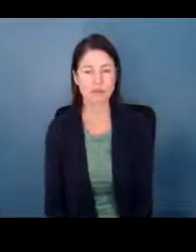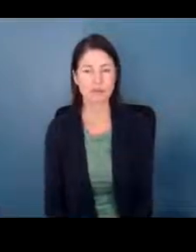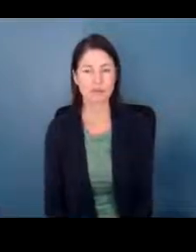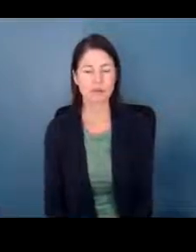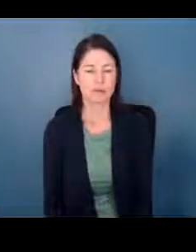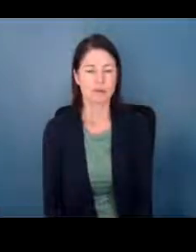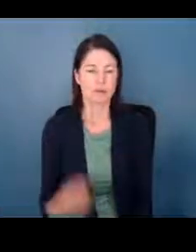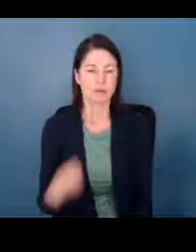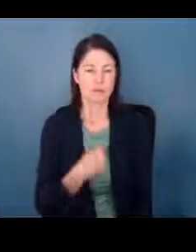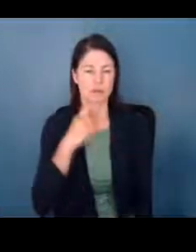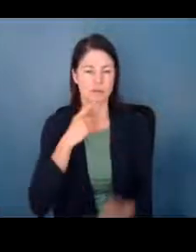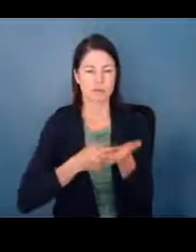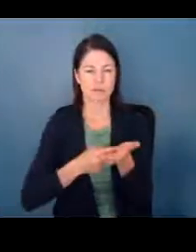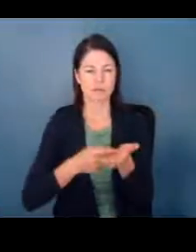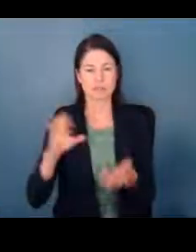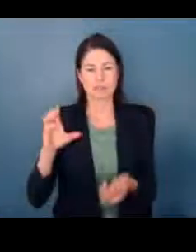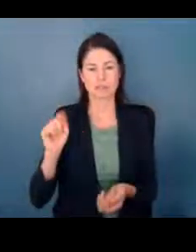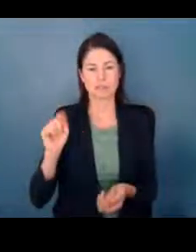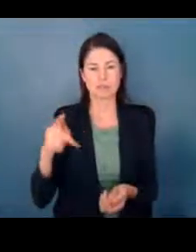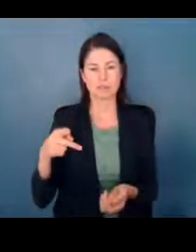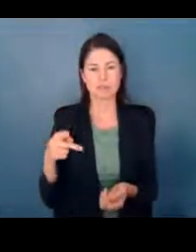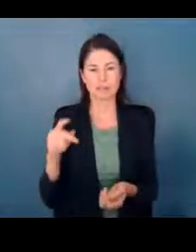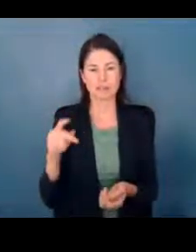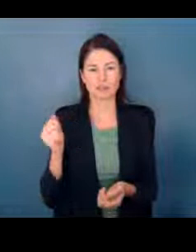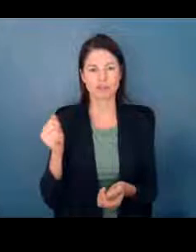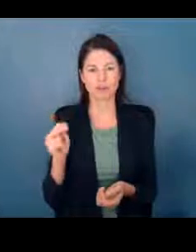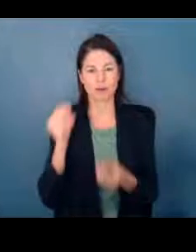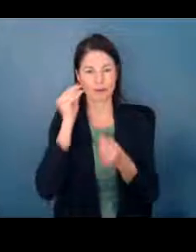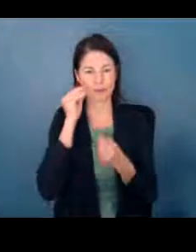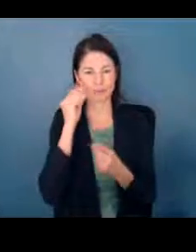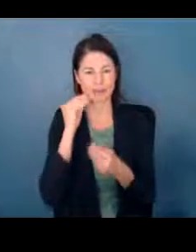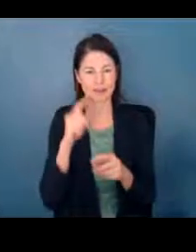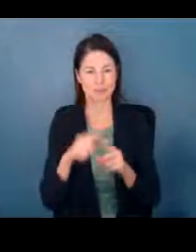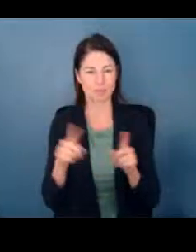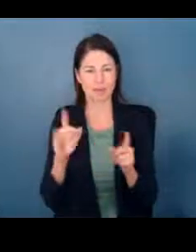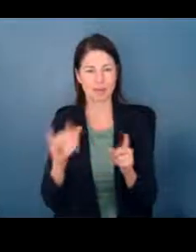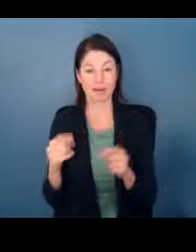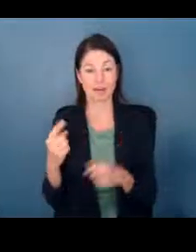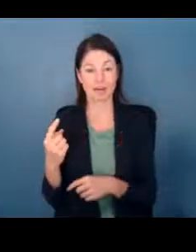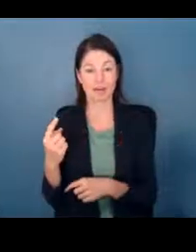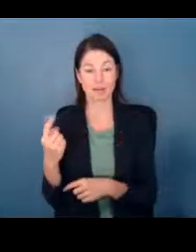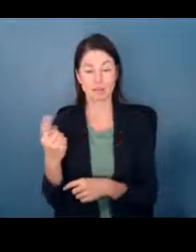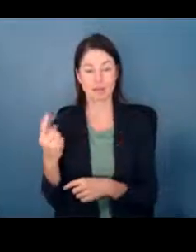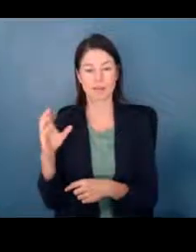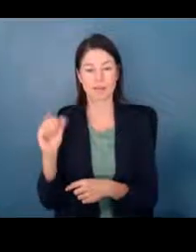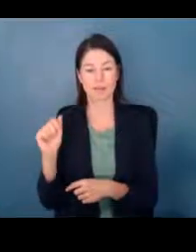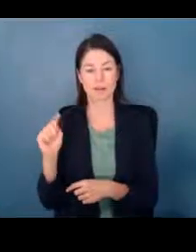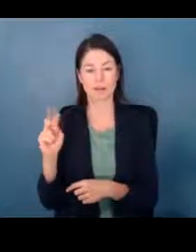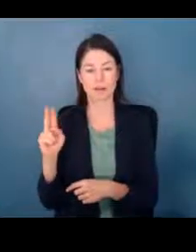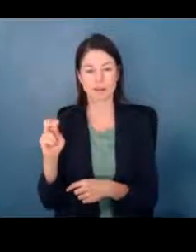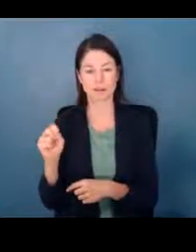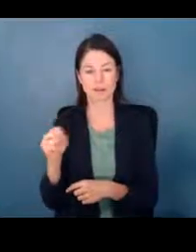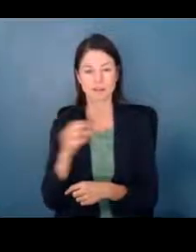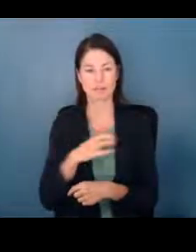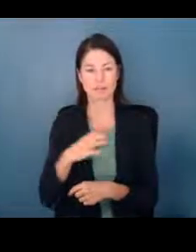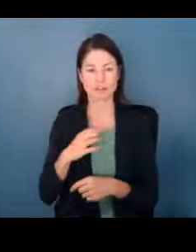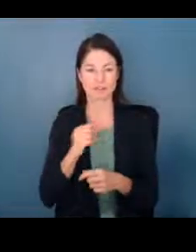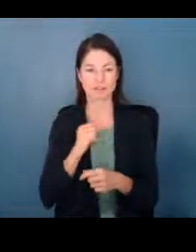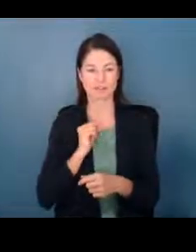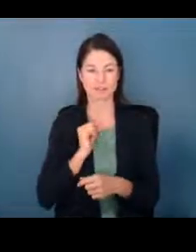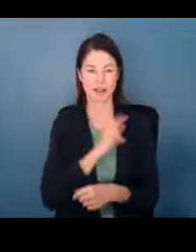discussing in the CTP guidelines update. However, that is something that Caltrans and Commission staff are excited to